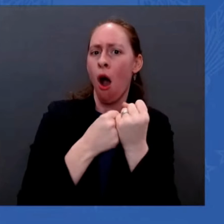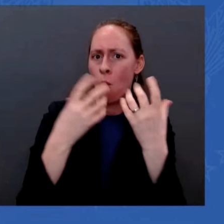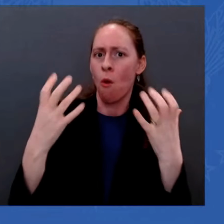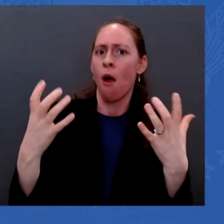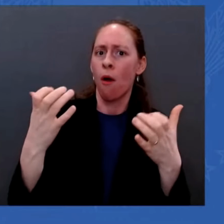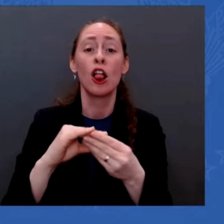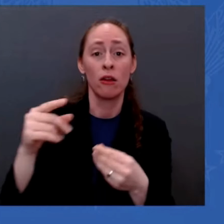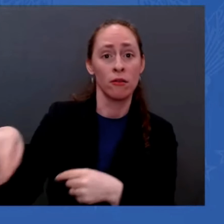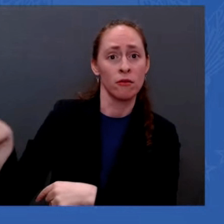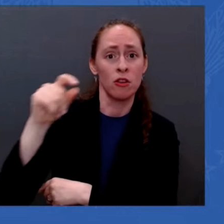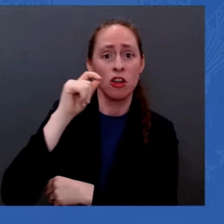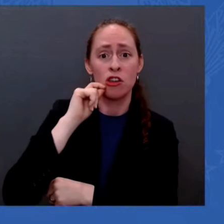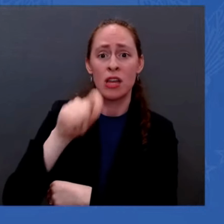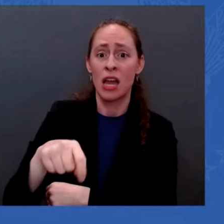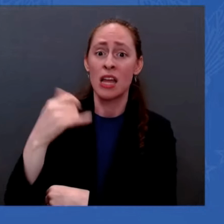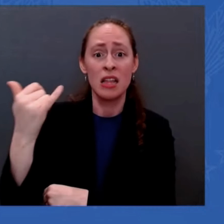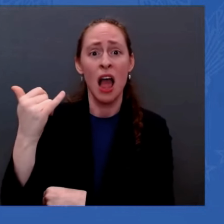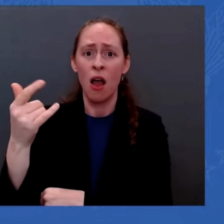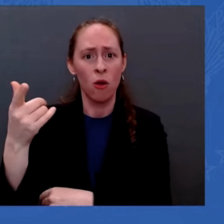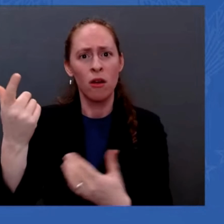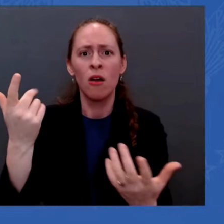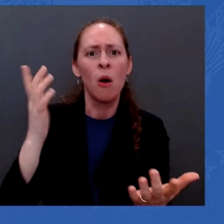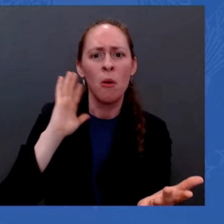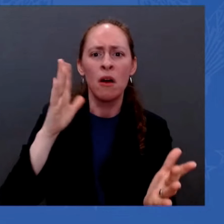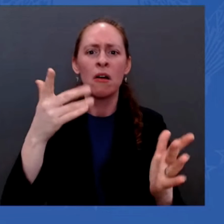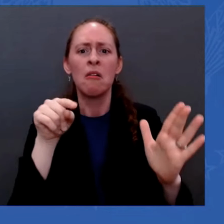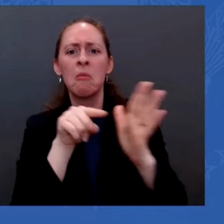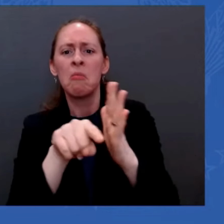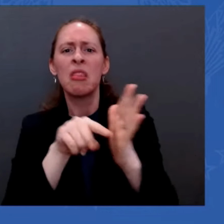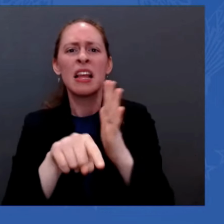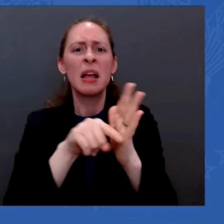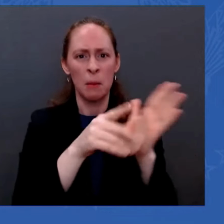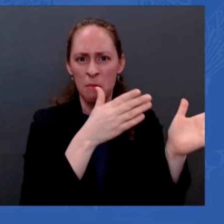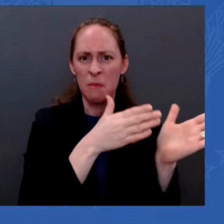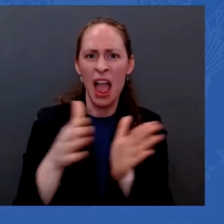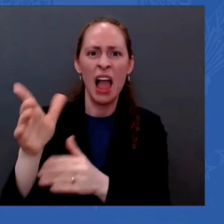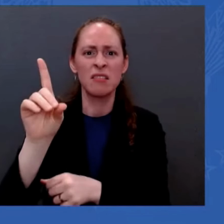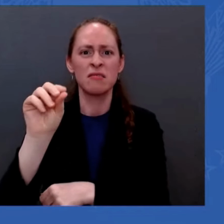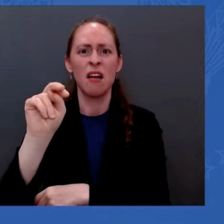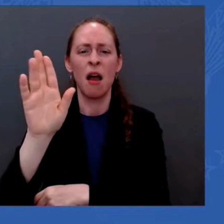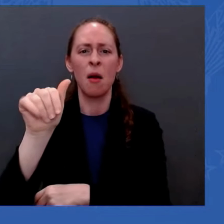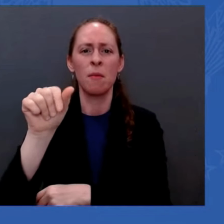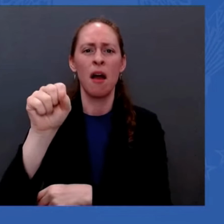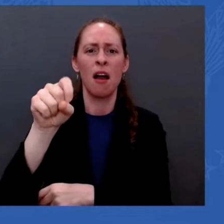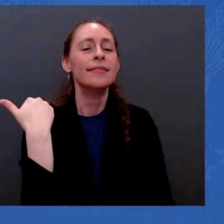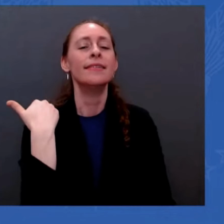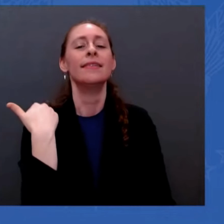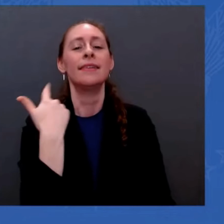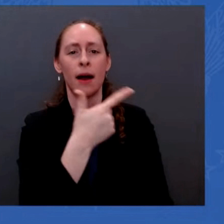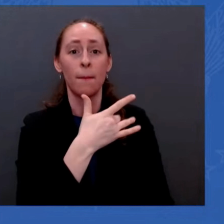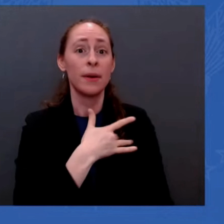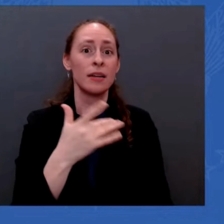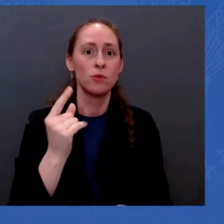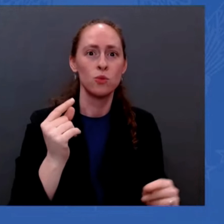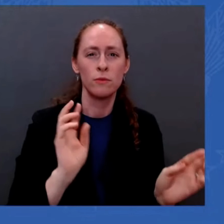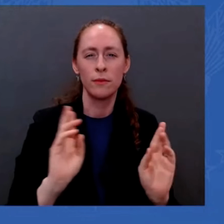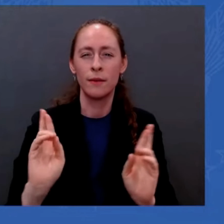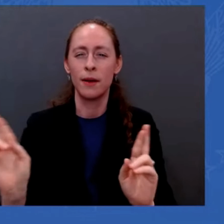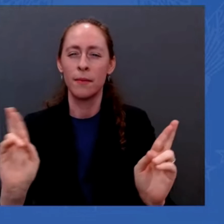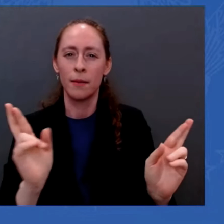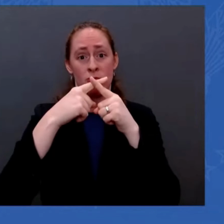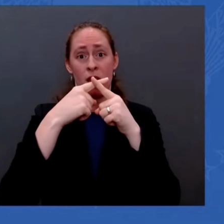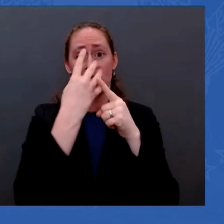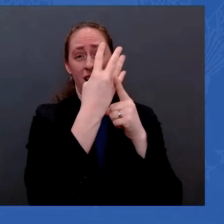logic without any evidence. That's just what I'm sure Ukraine's thinking of doing, attacking Russia. They refuse to